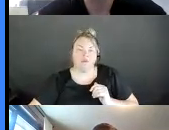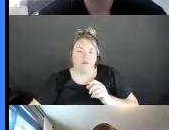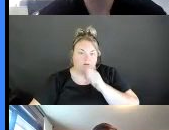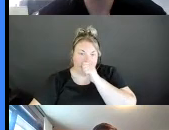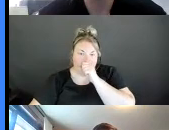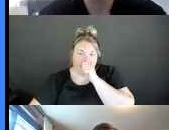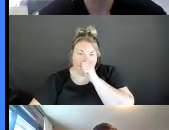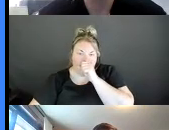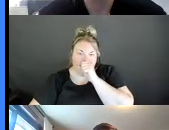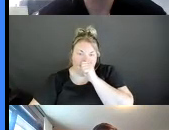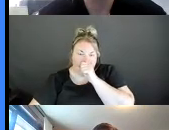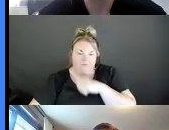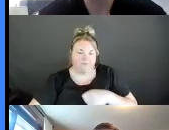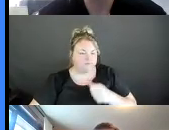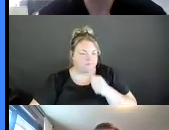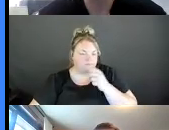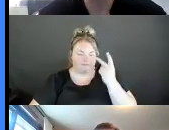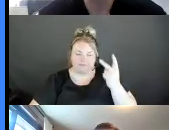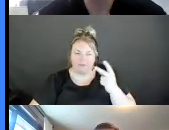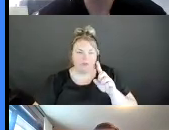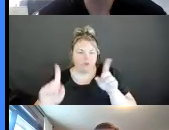screen, so I don't see you anymore.